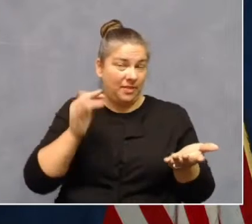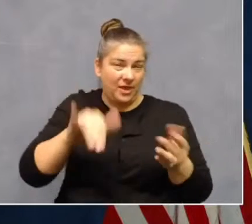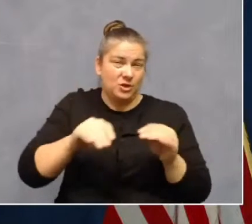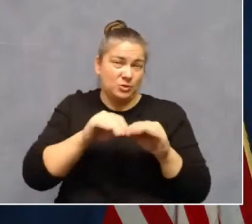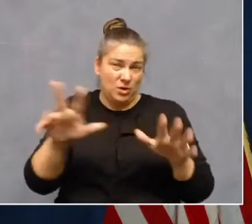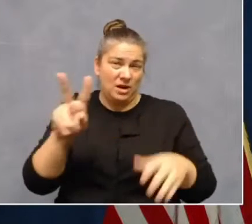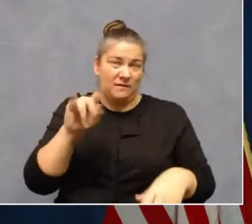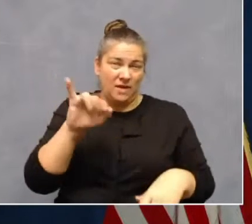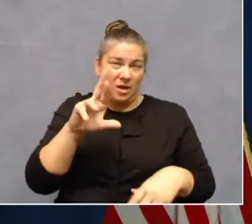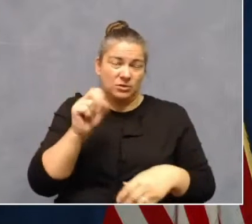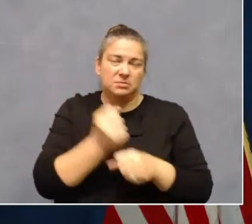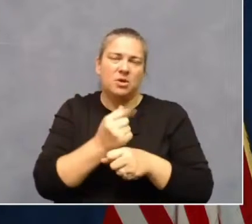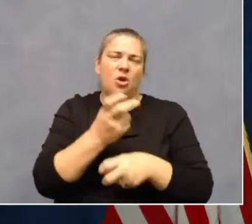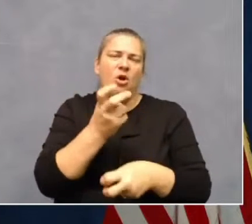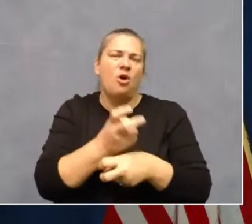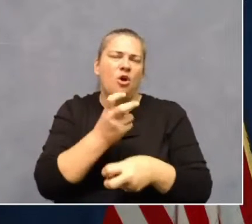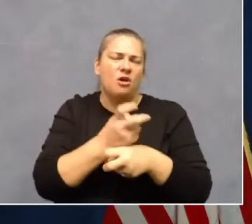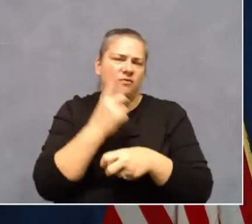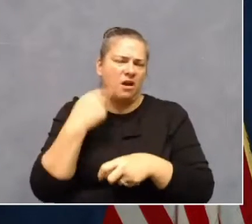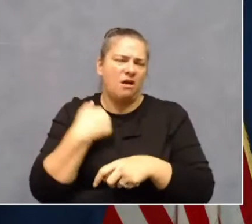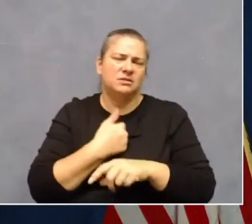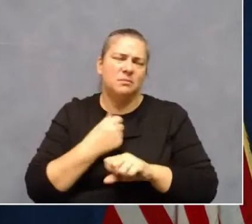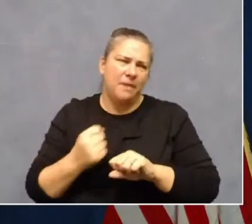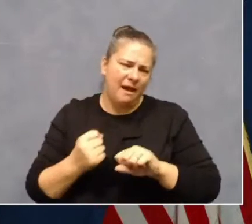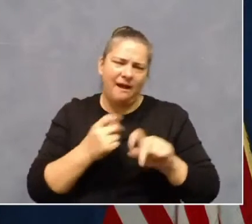harder for us to get back to